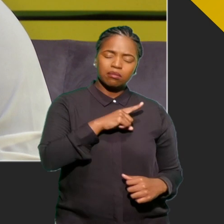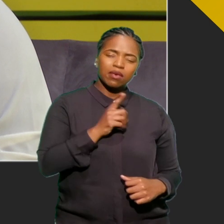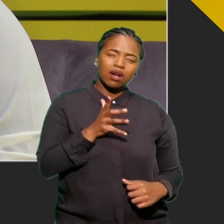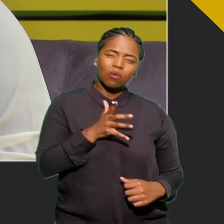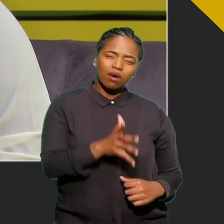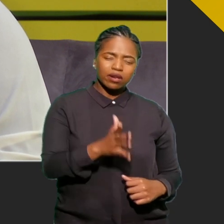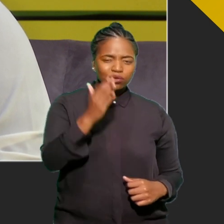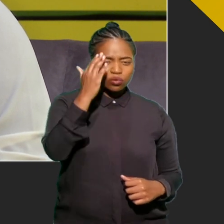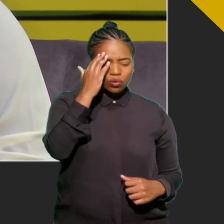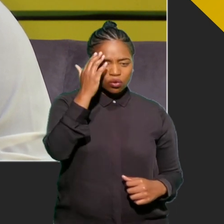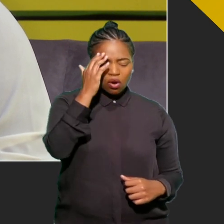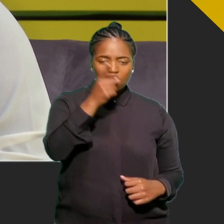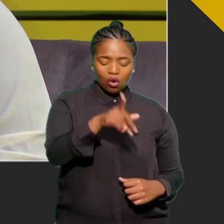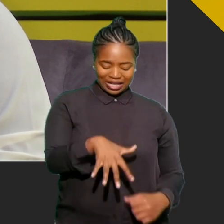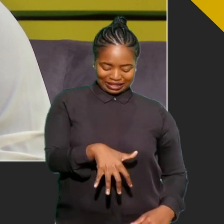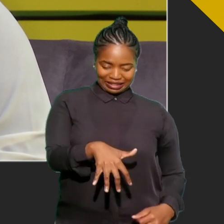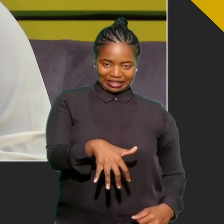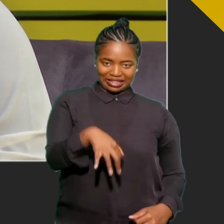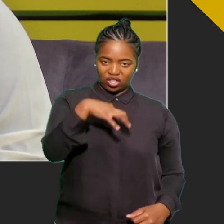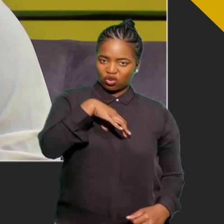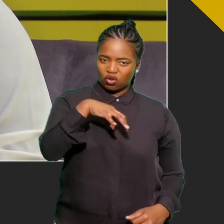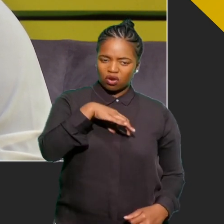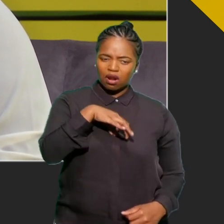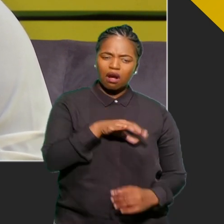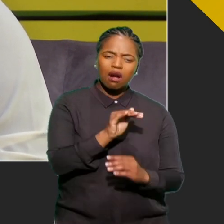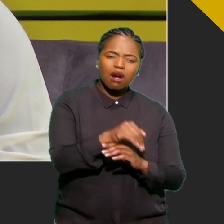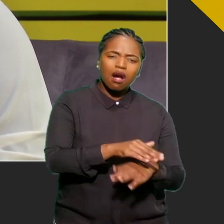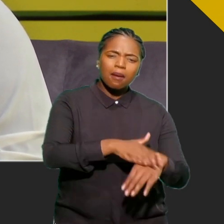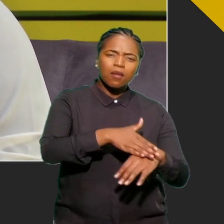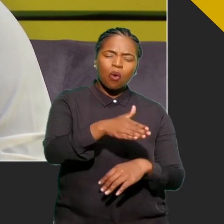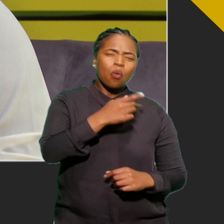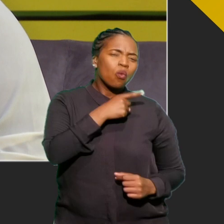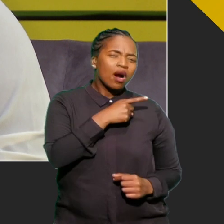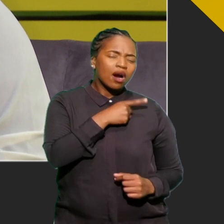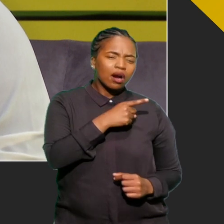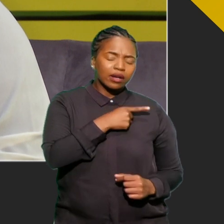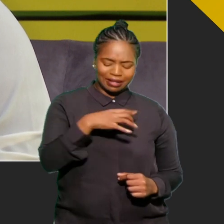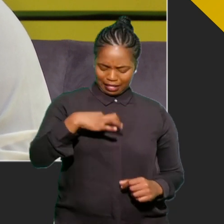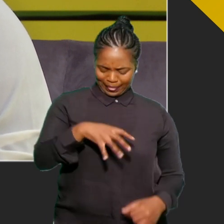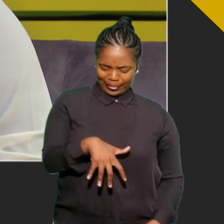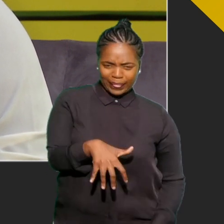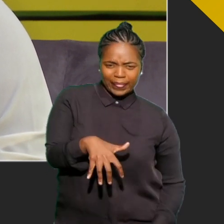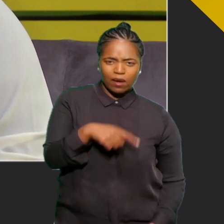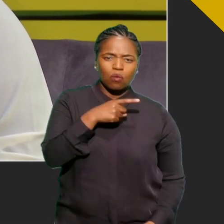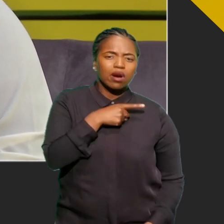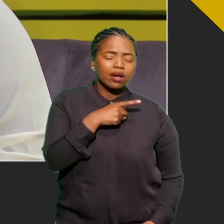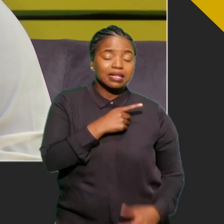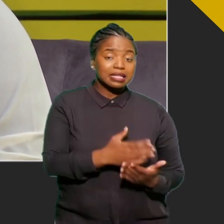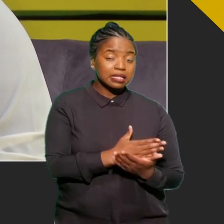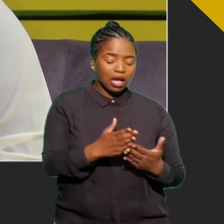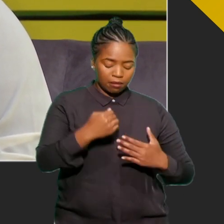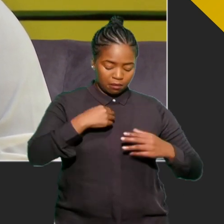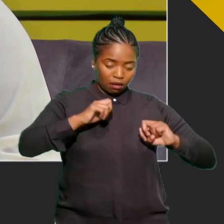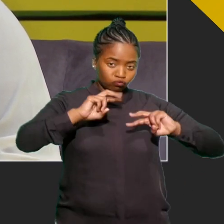at things beyond the young woman that might be driving teenage pregnancy. And some of my